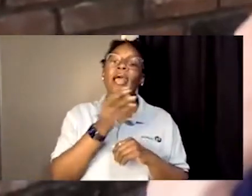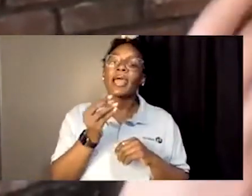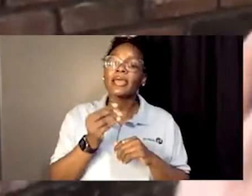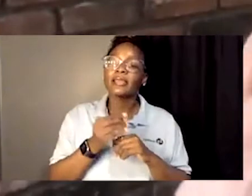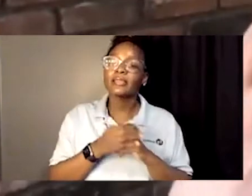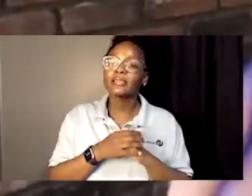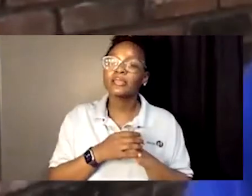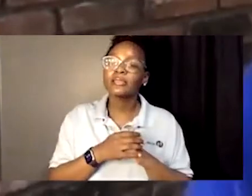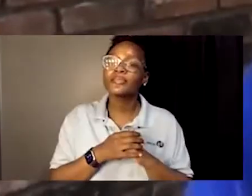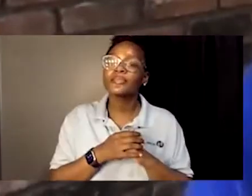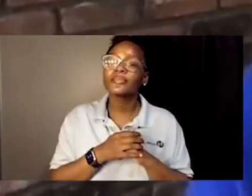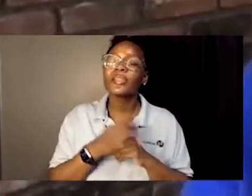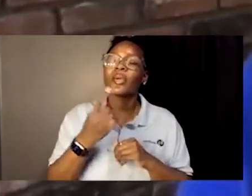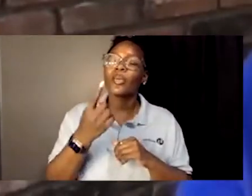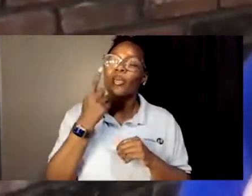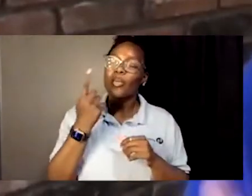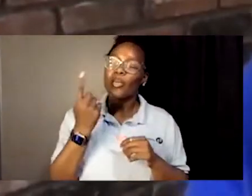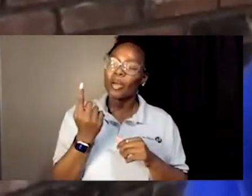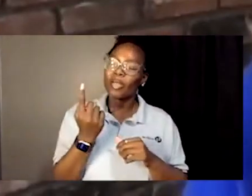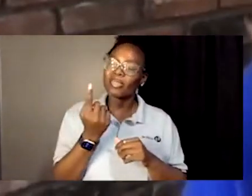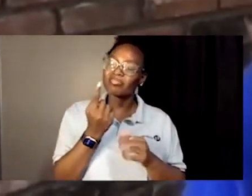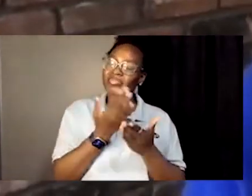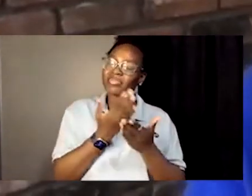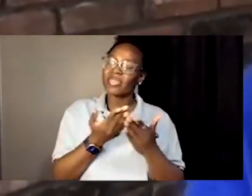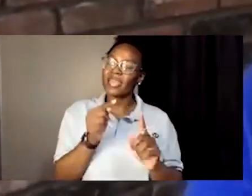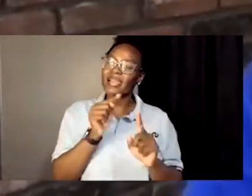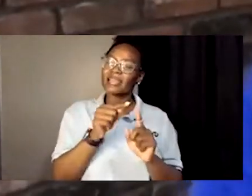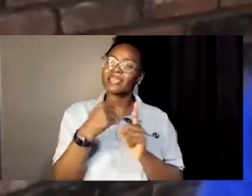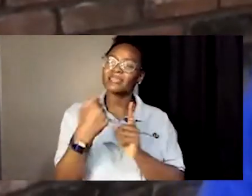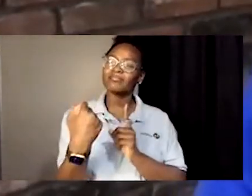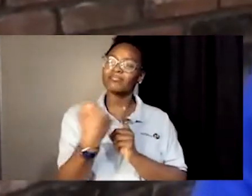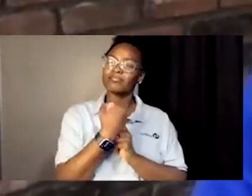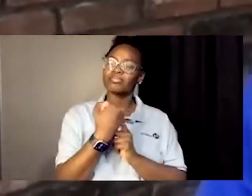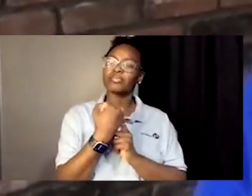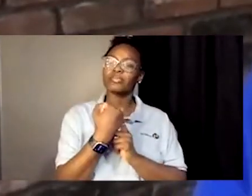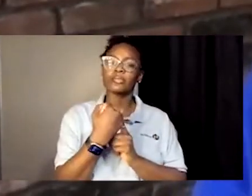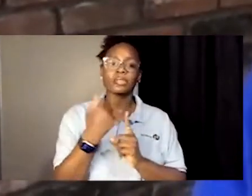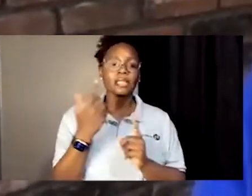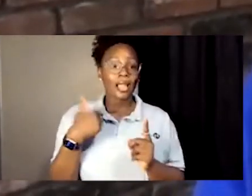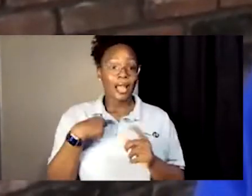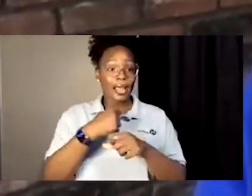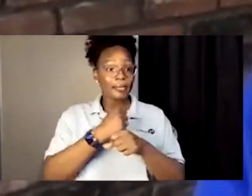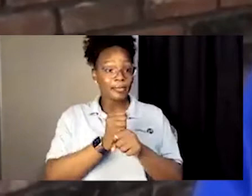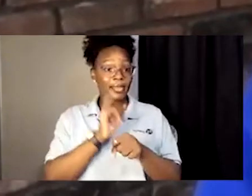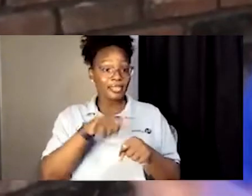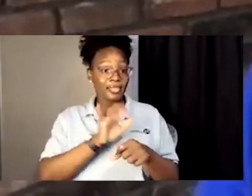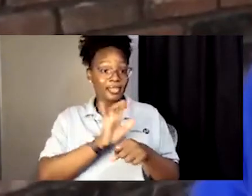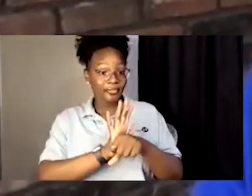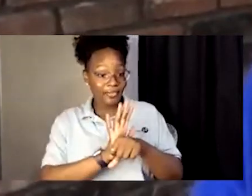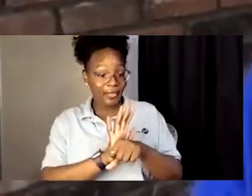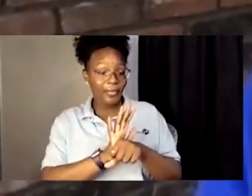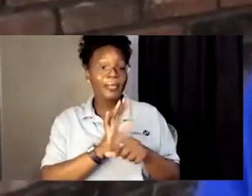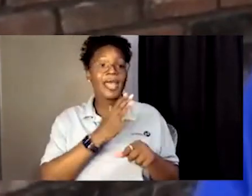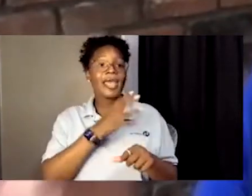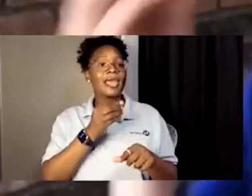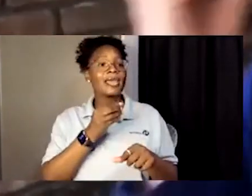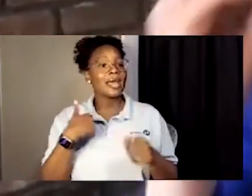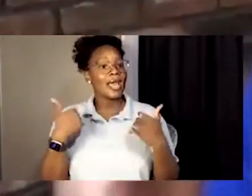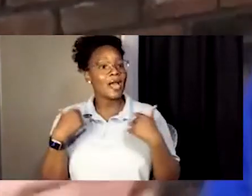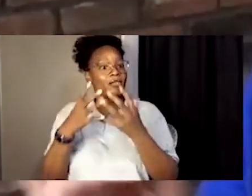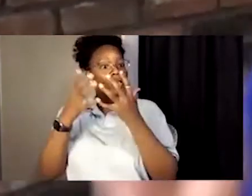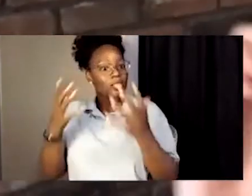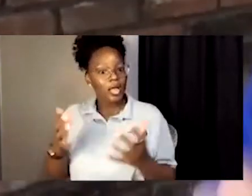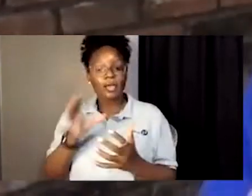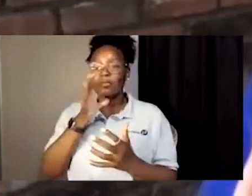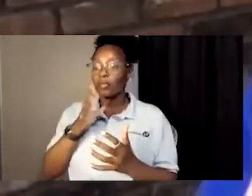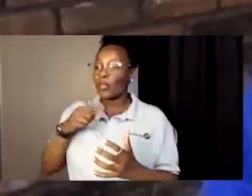what really strikes me is that, you know, having made this film and having so many extraordinary women in my life that I tend to circulate with, I can